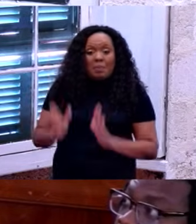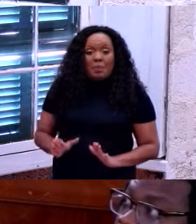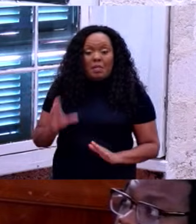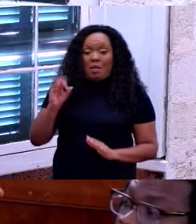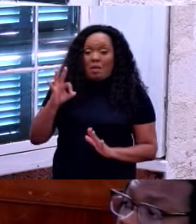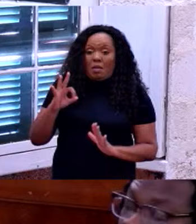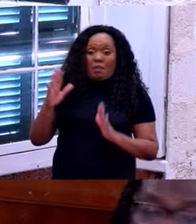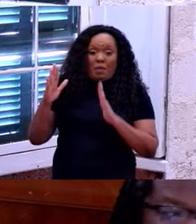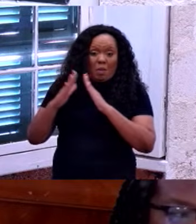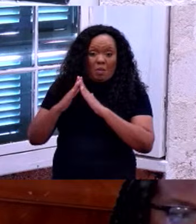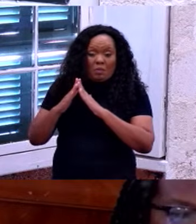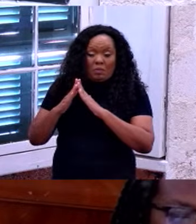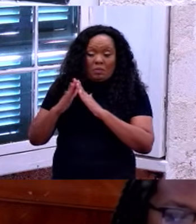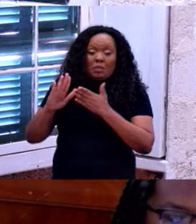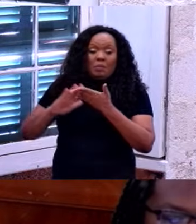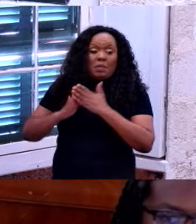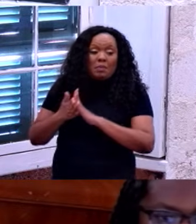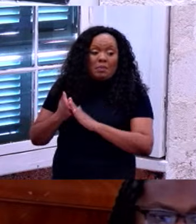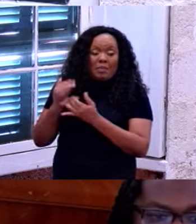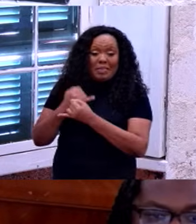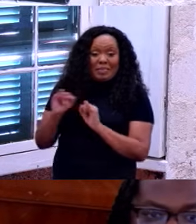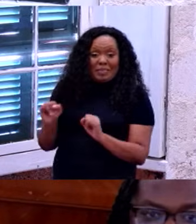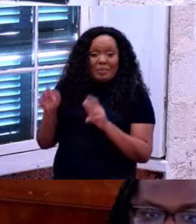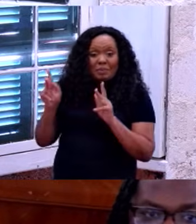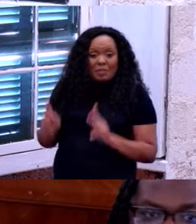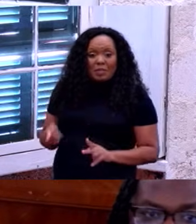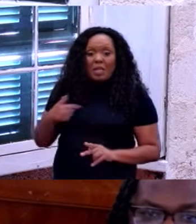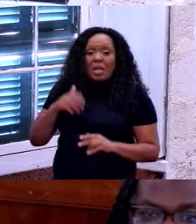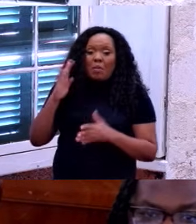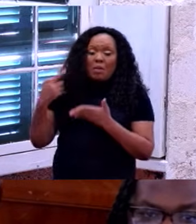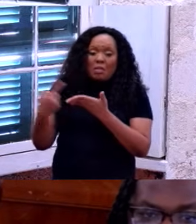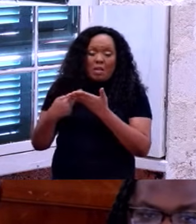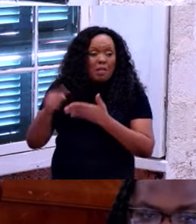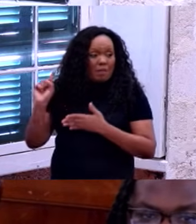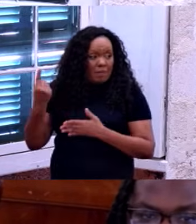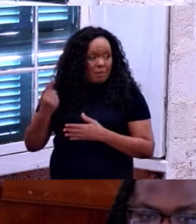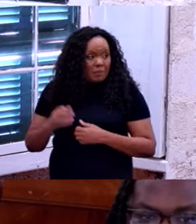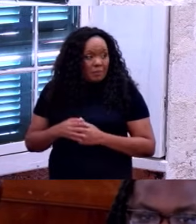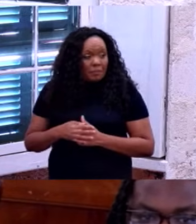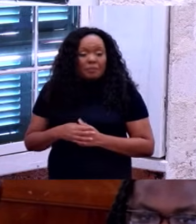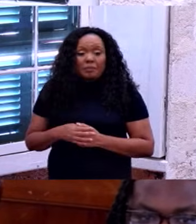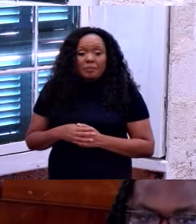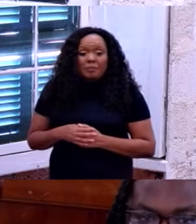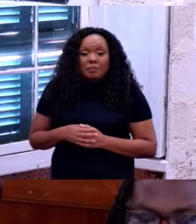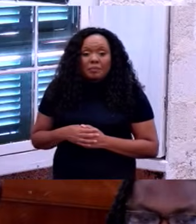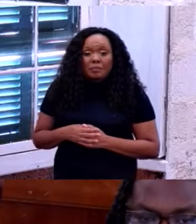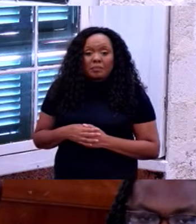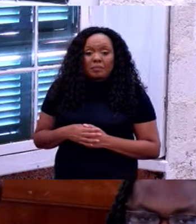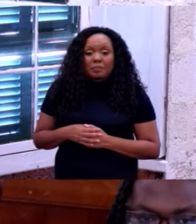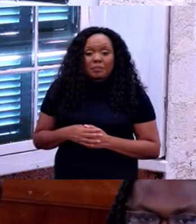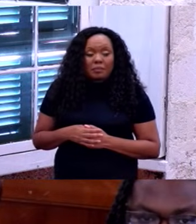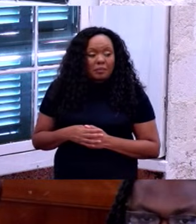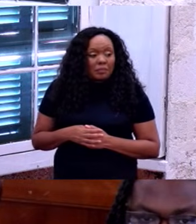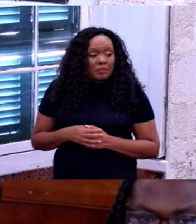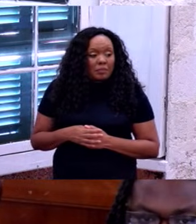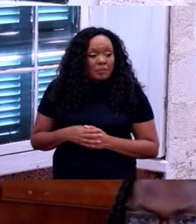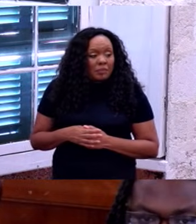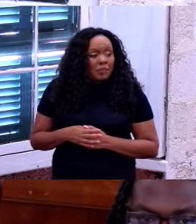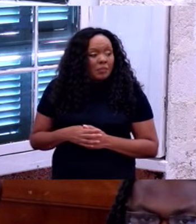Madam Deputy President, which I purport to deal with first, is an important feature of our democracy.